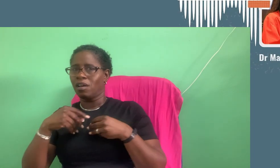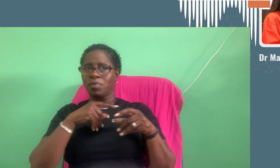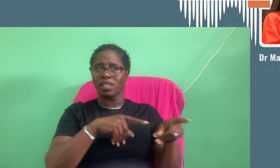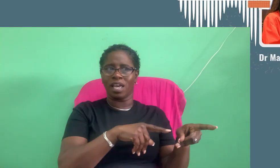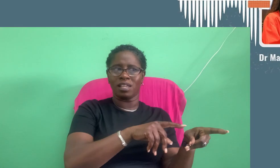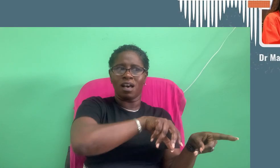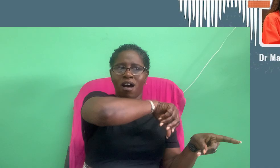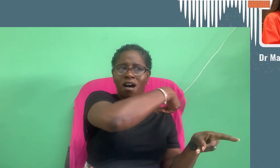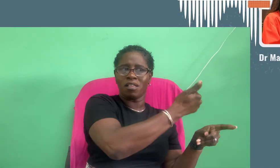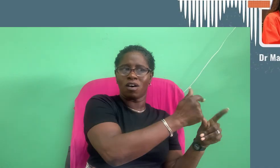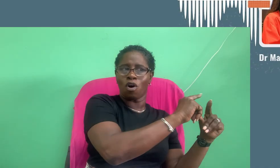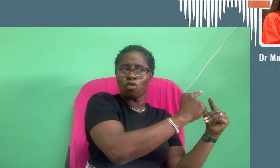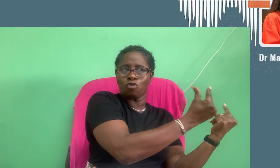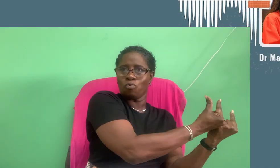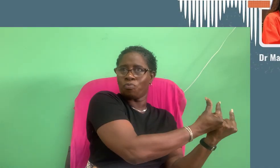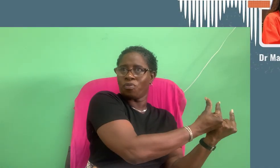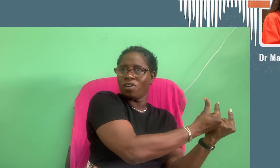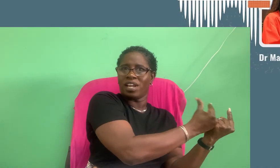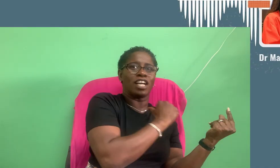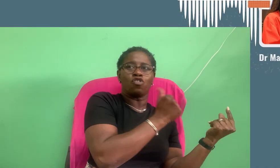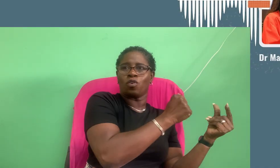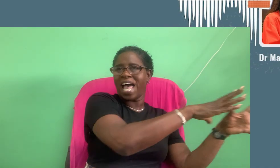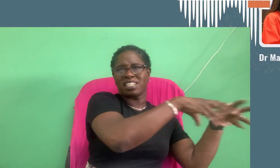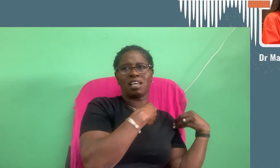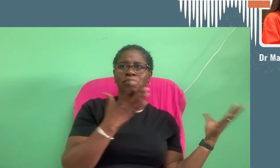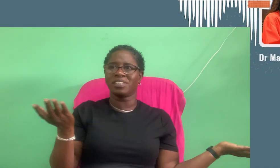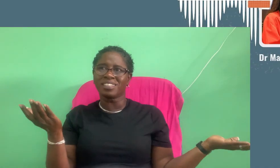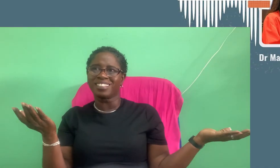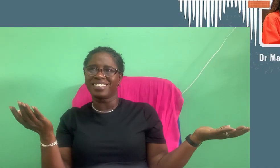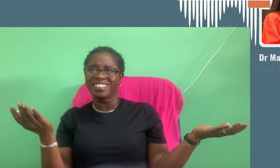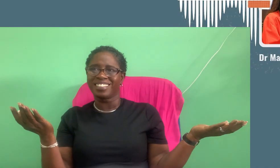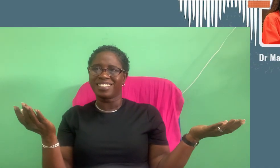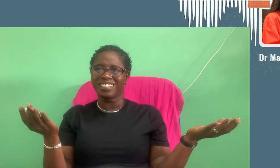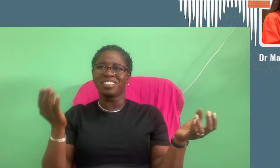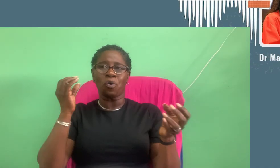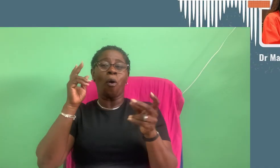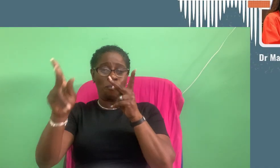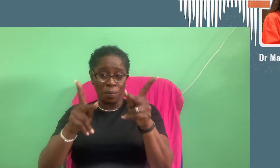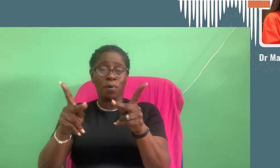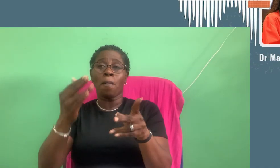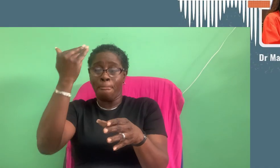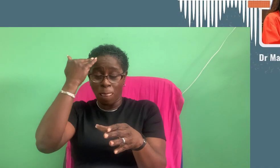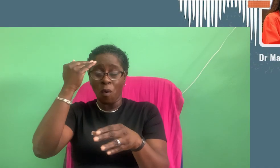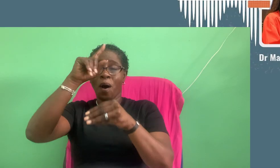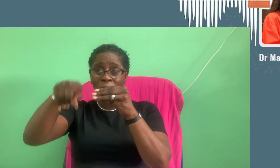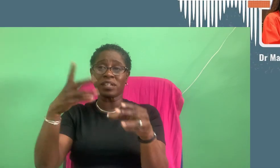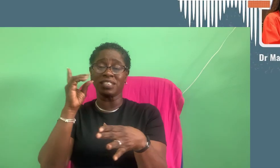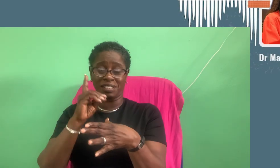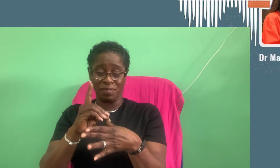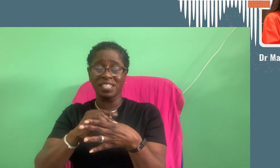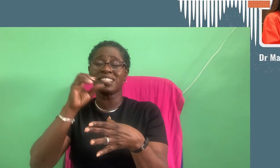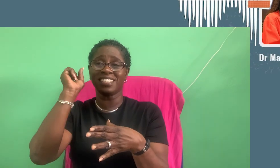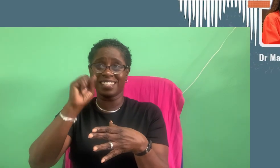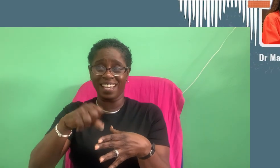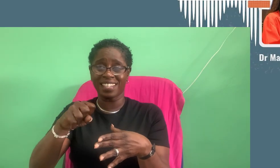stigmatized population. And so I think that we see that people who know a lot about disability and who work in that sphere have